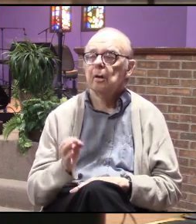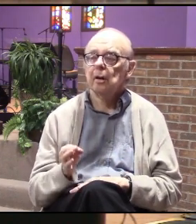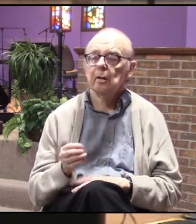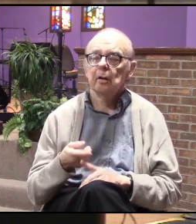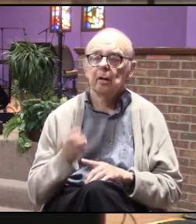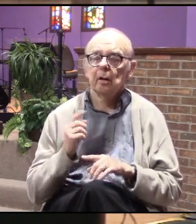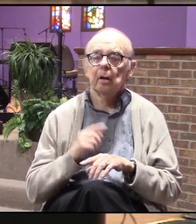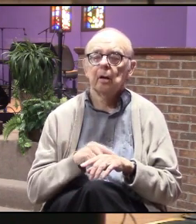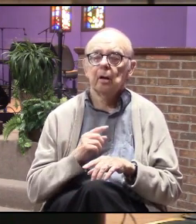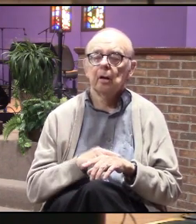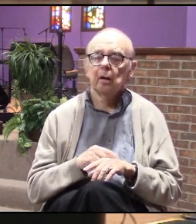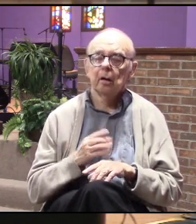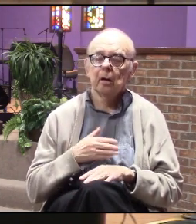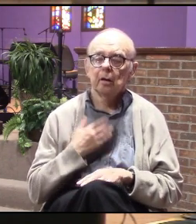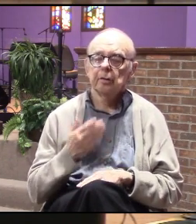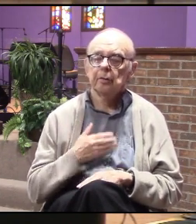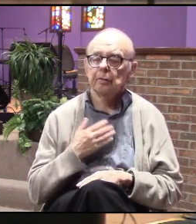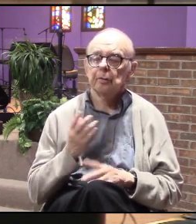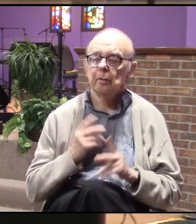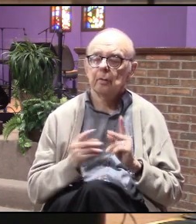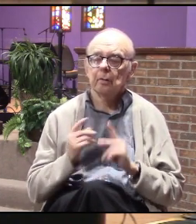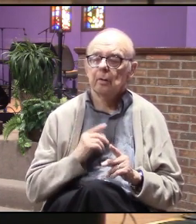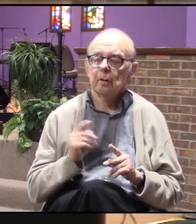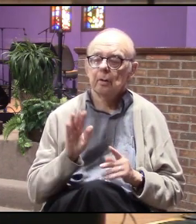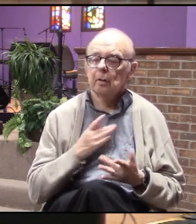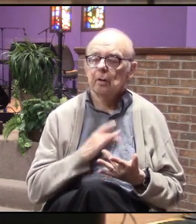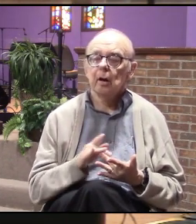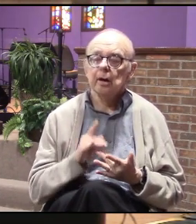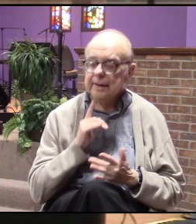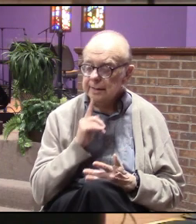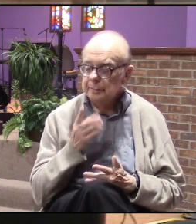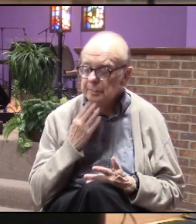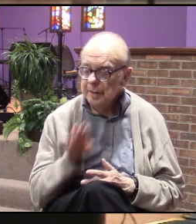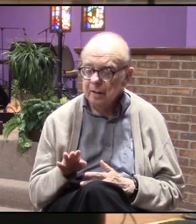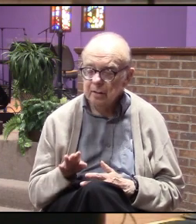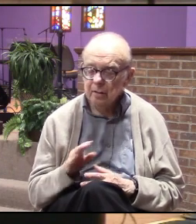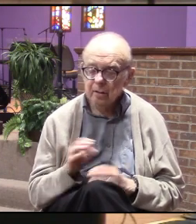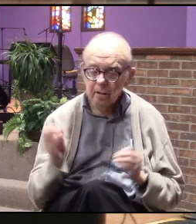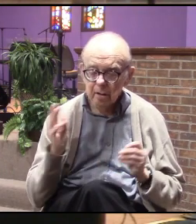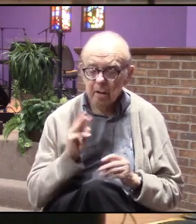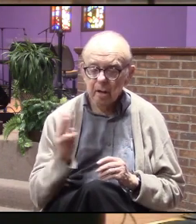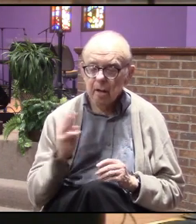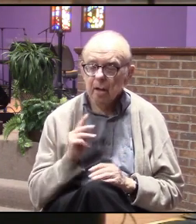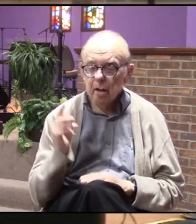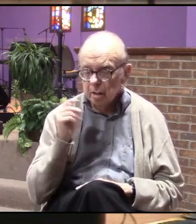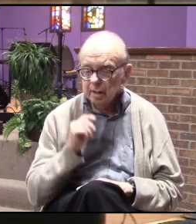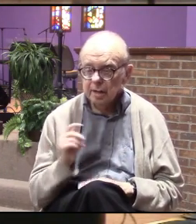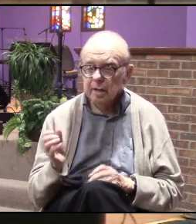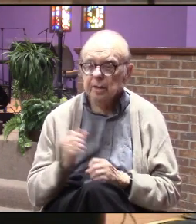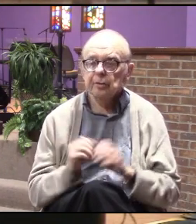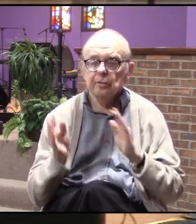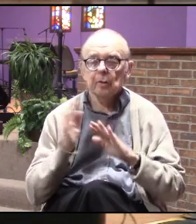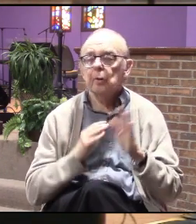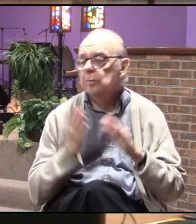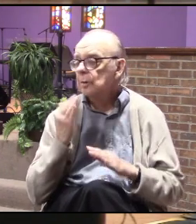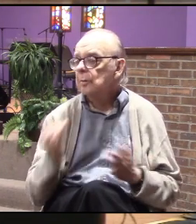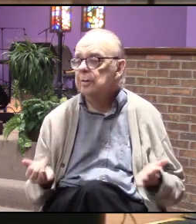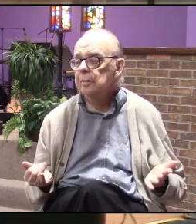From the time that they're a youth onward, their heart is evil. No wonder teenagers get in trouble.